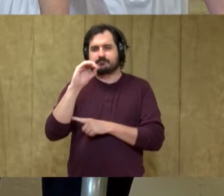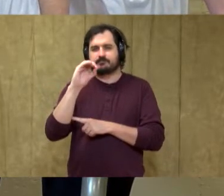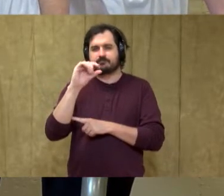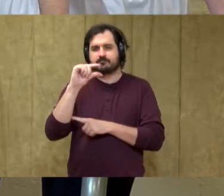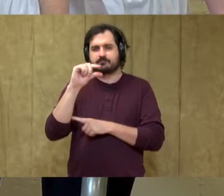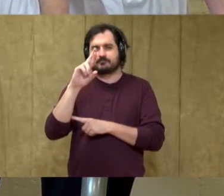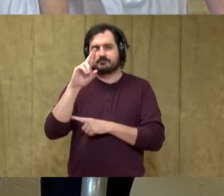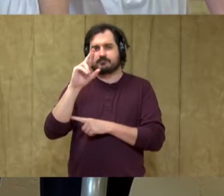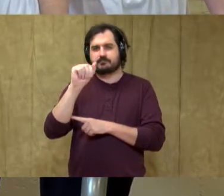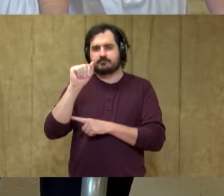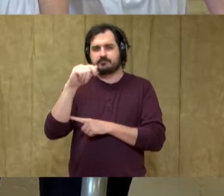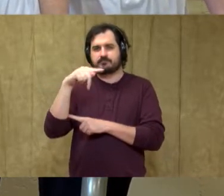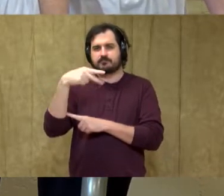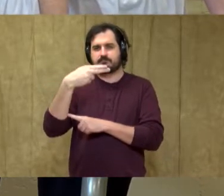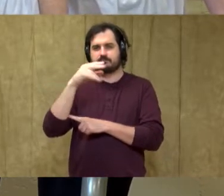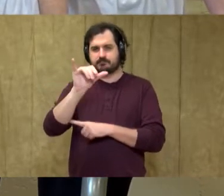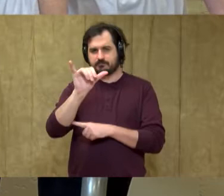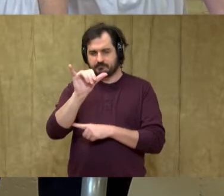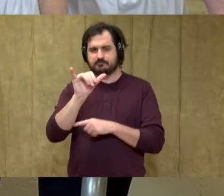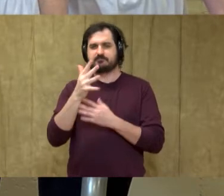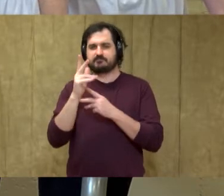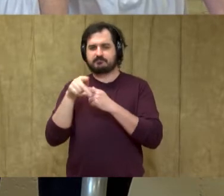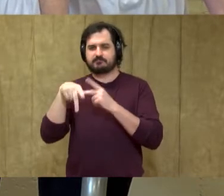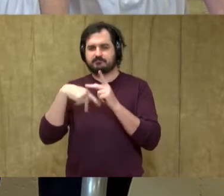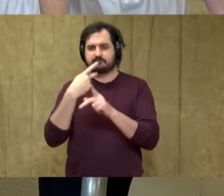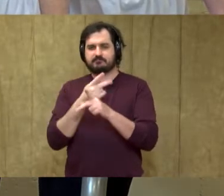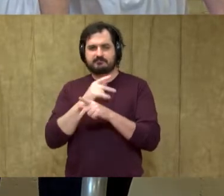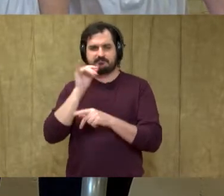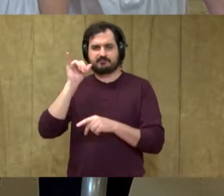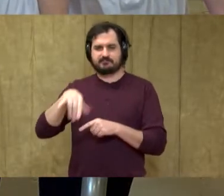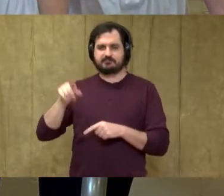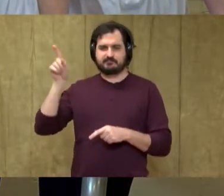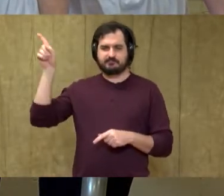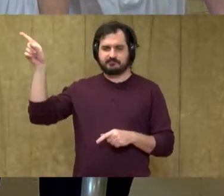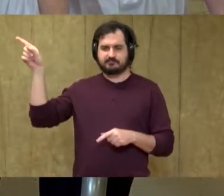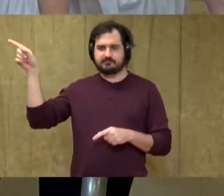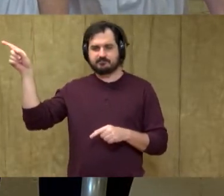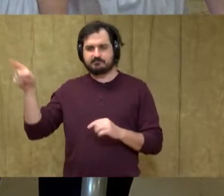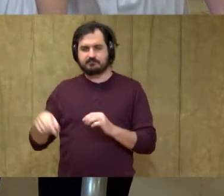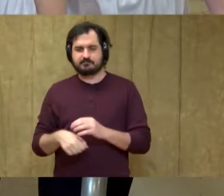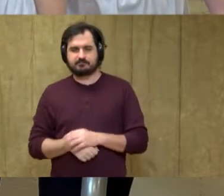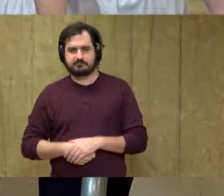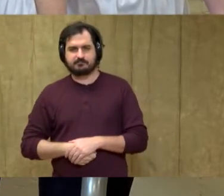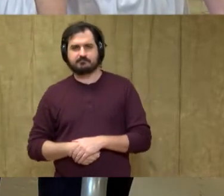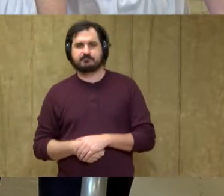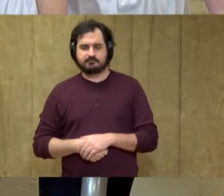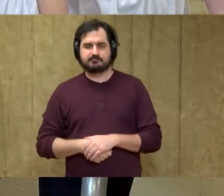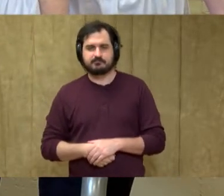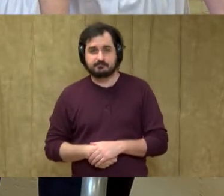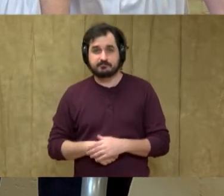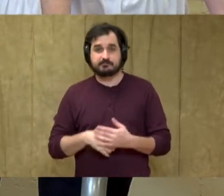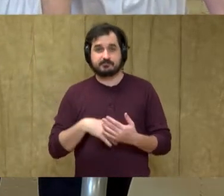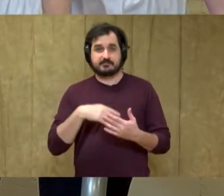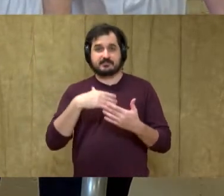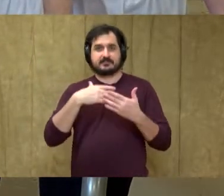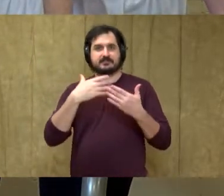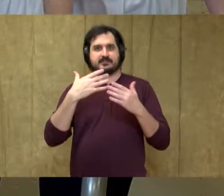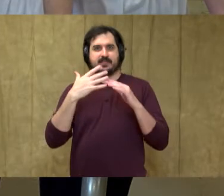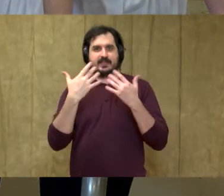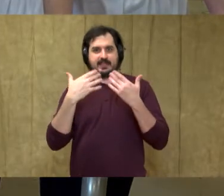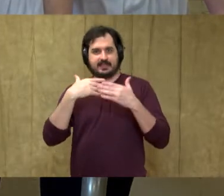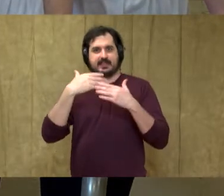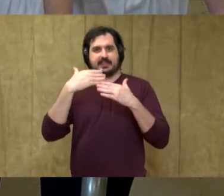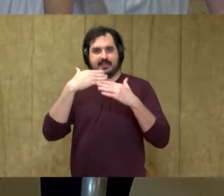geography. And so this is more of what it looks like. And then I wanted to actually see what the actual mountains look